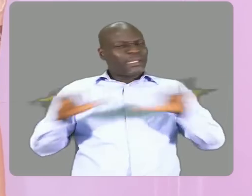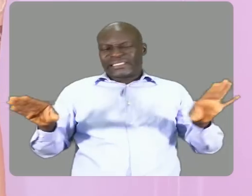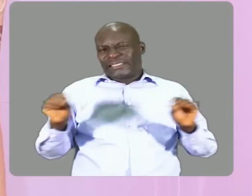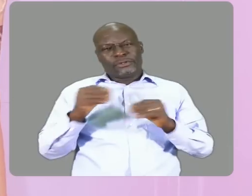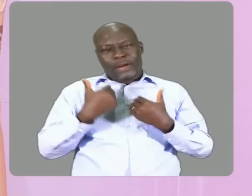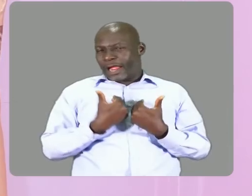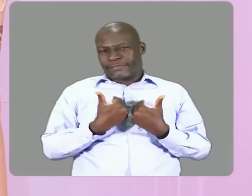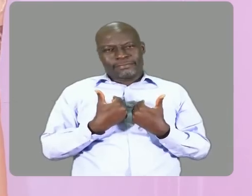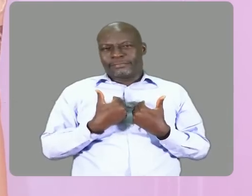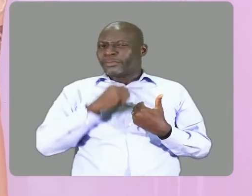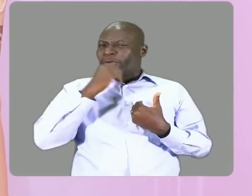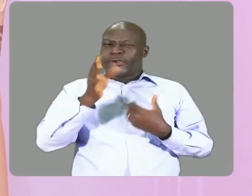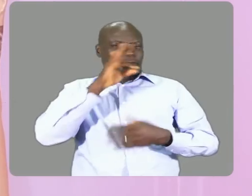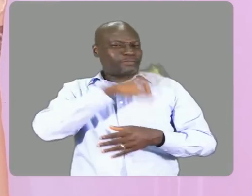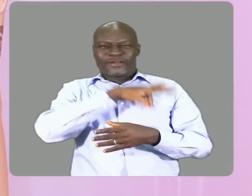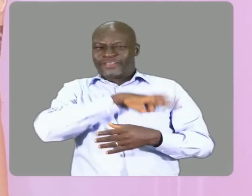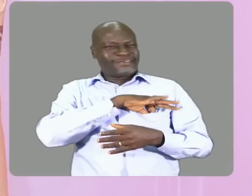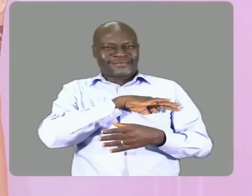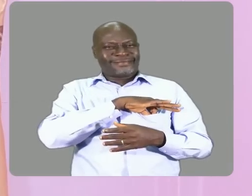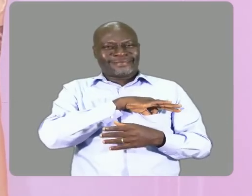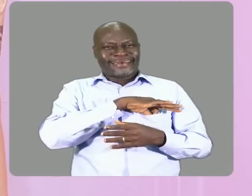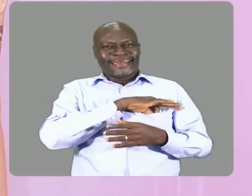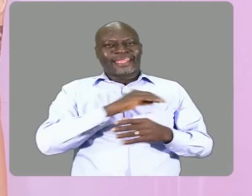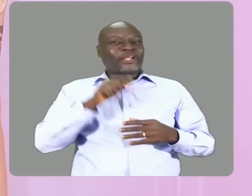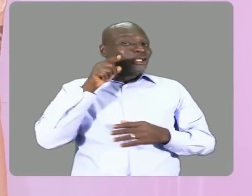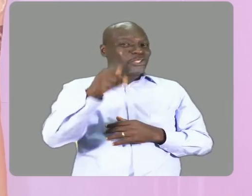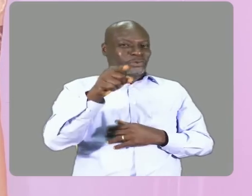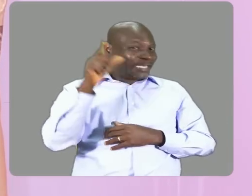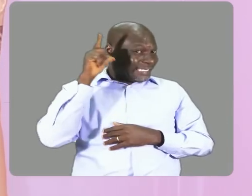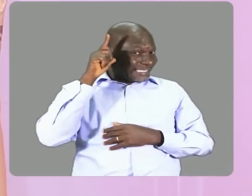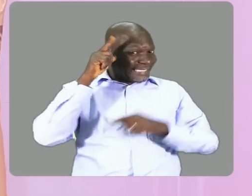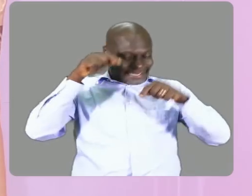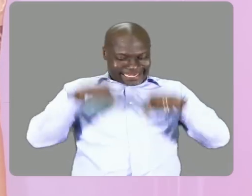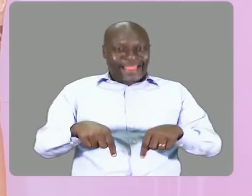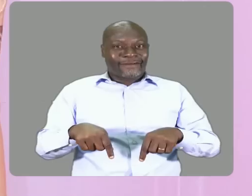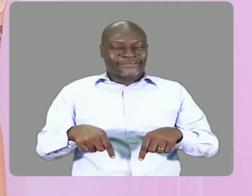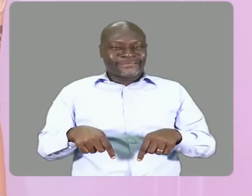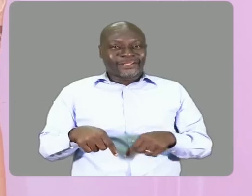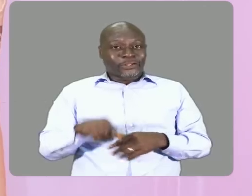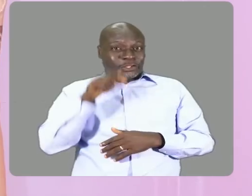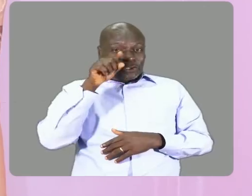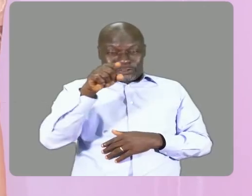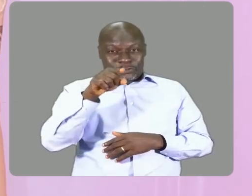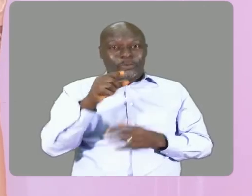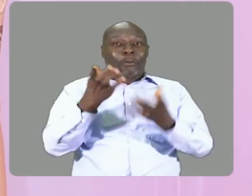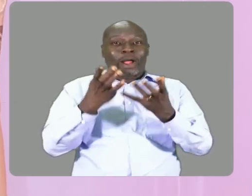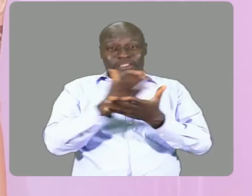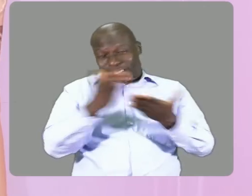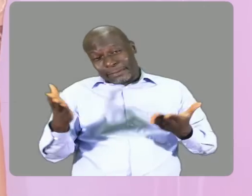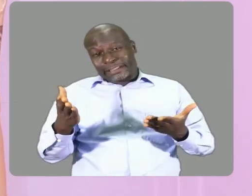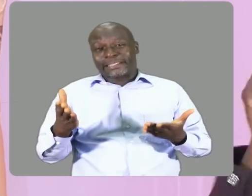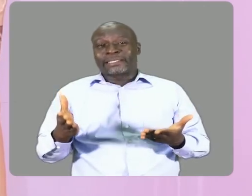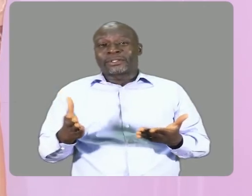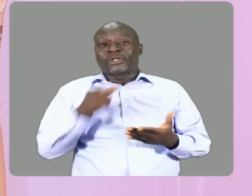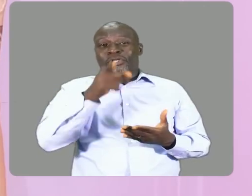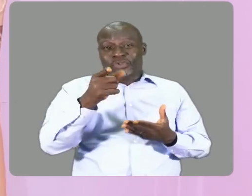mfaso ene onipa ne benya wo wote me na me bisaw aso bibia wo hwehwe nti